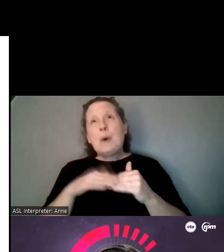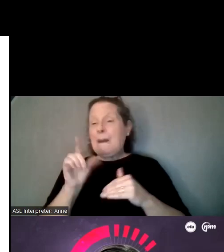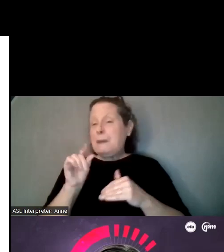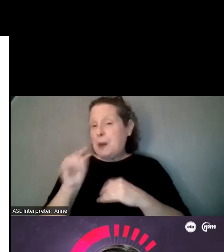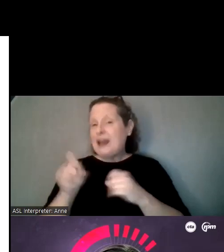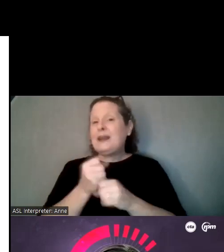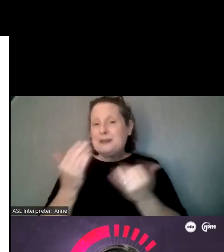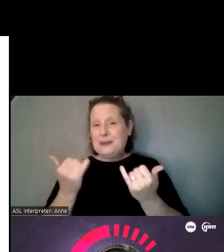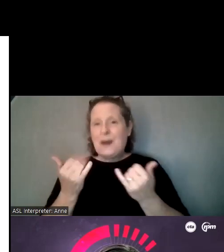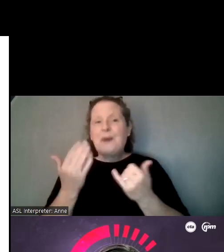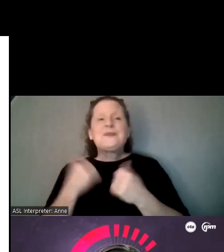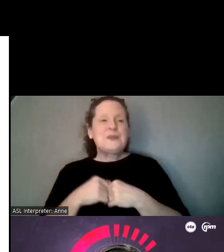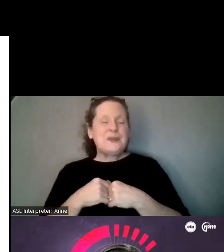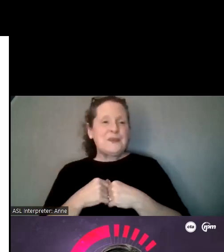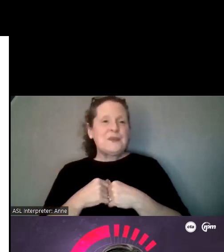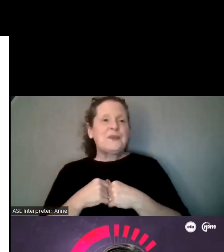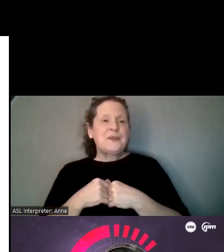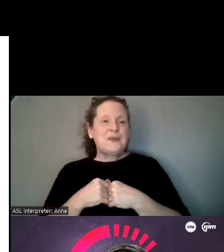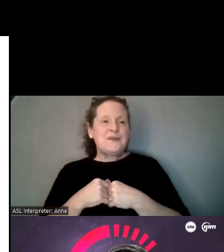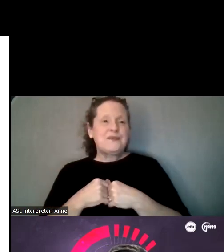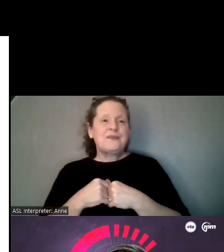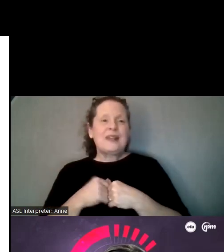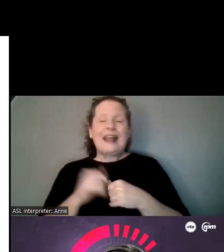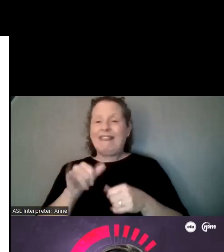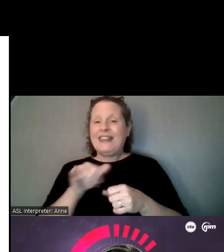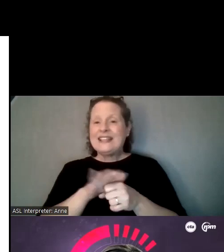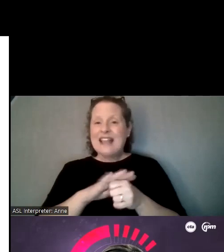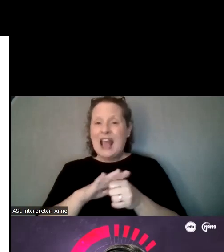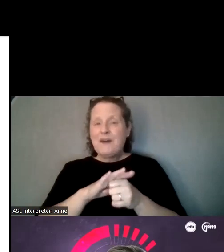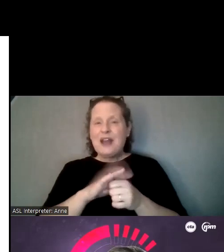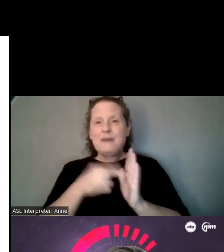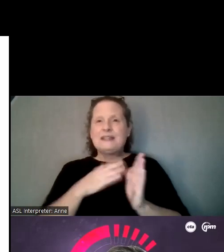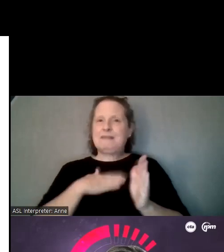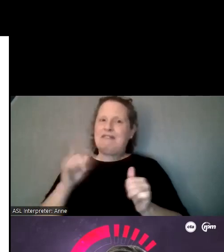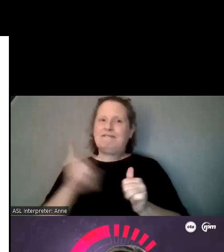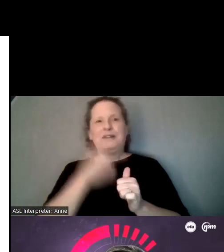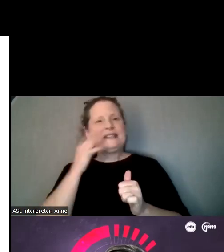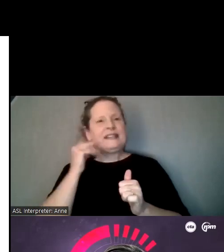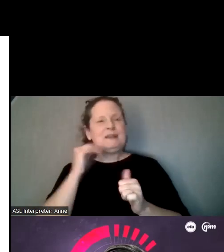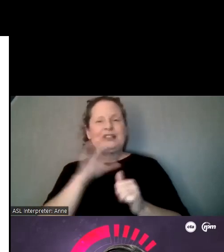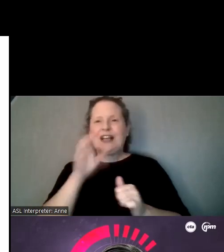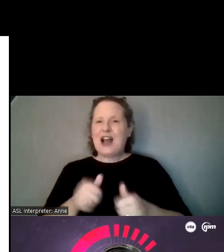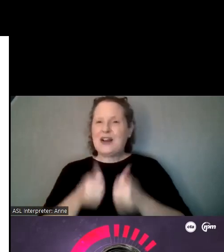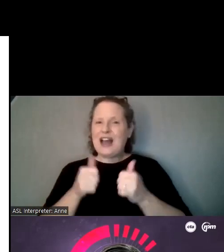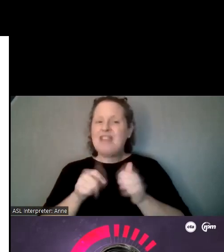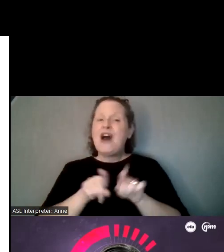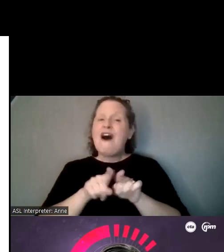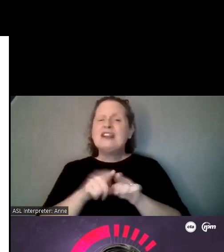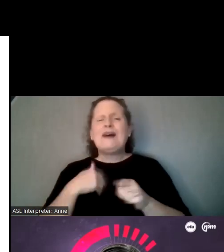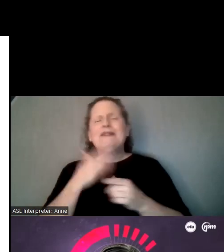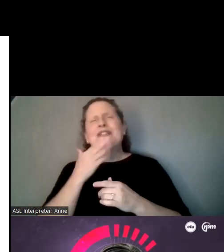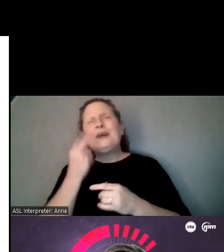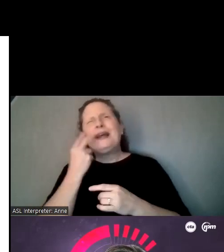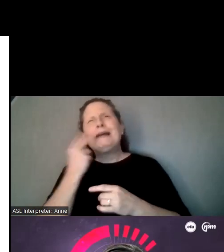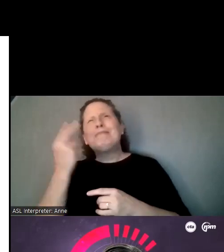ago. This area represents my first experience of a Chicago life. It also holds sweet memories of the